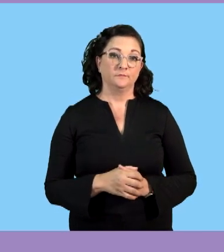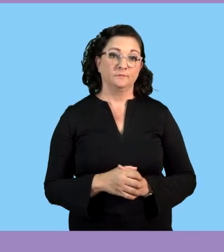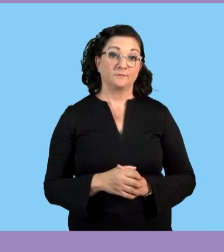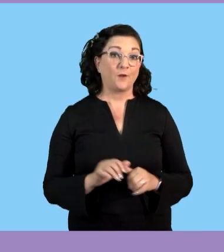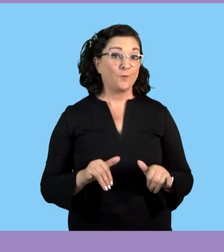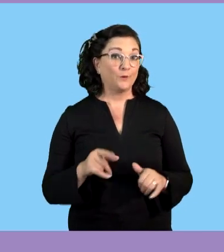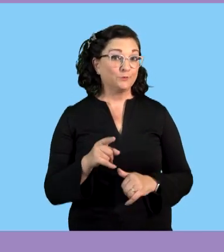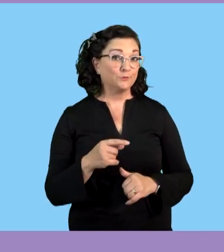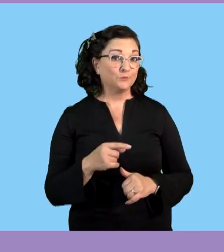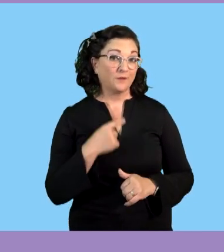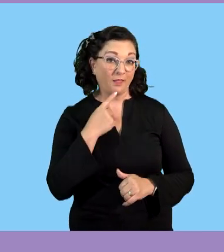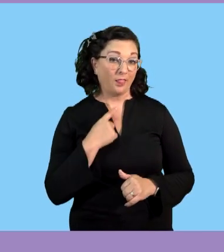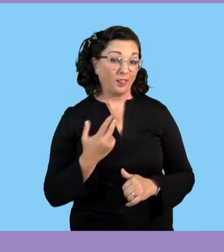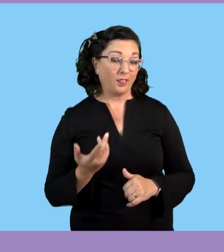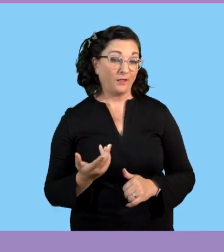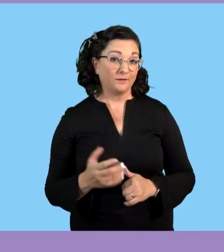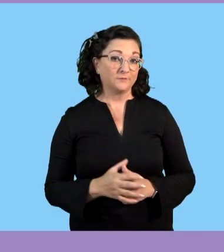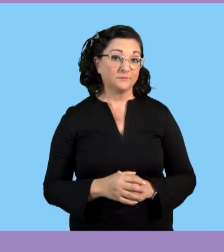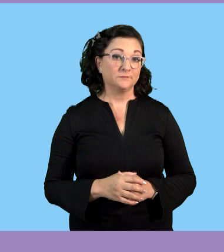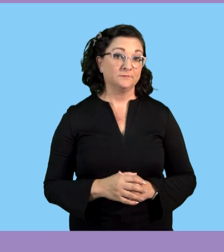I'm waiting.